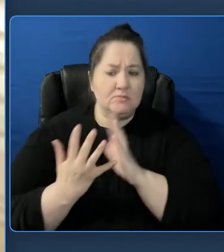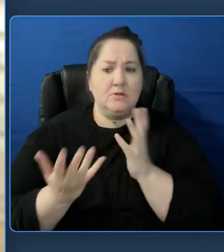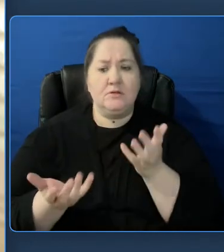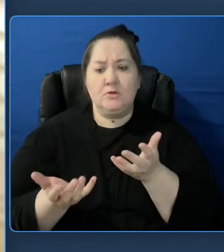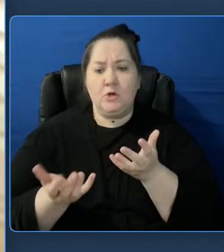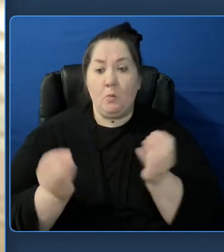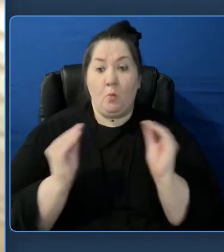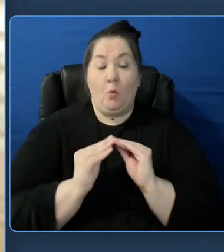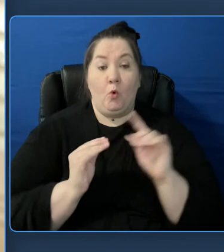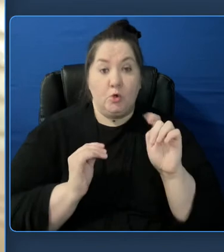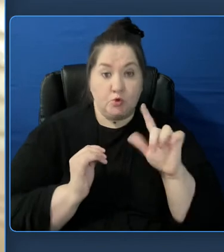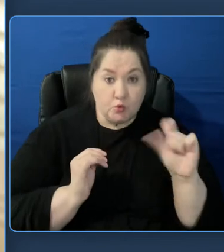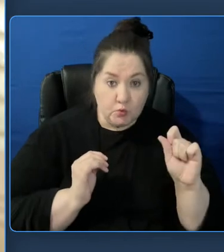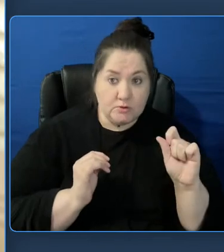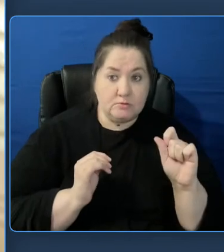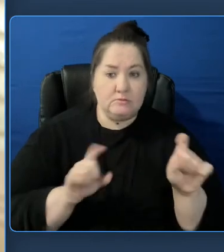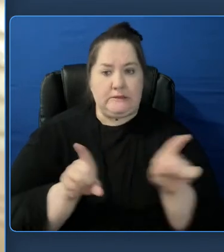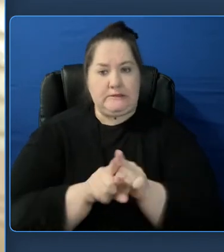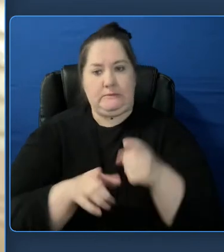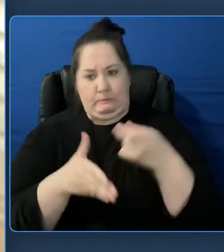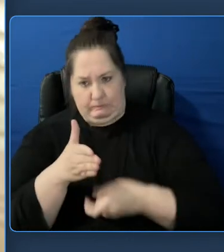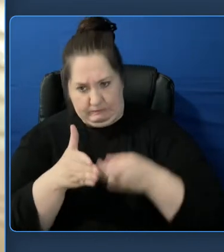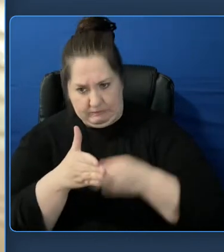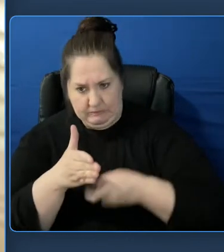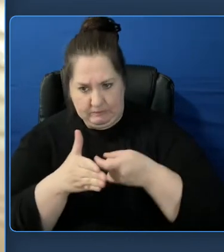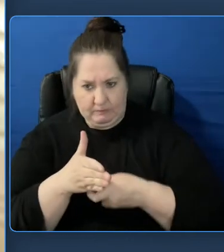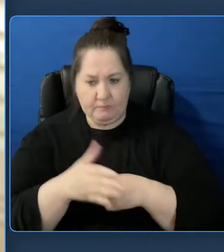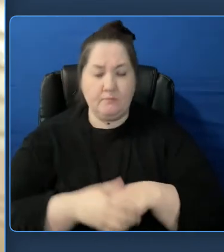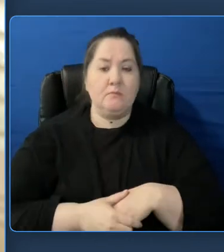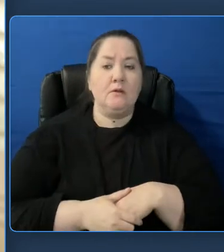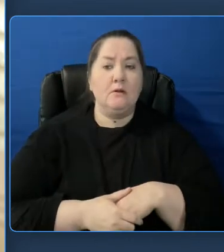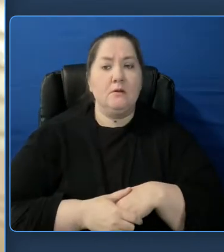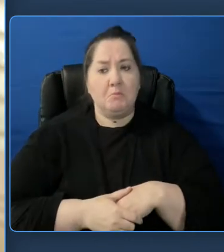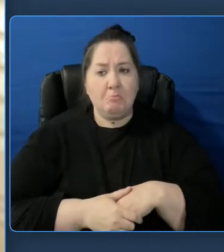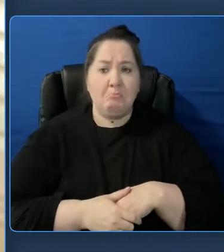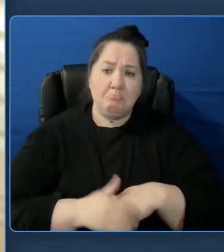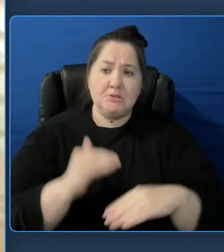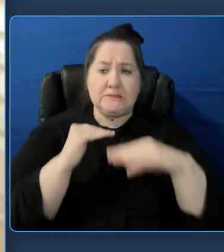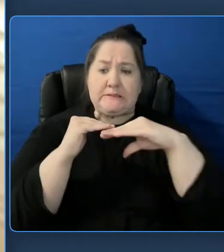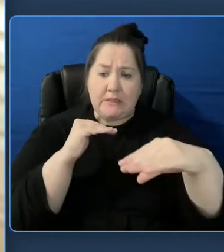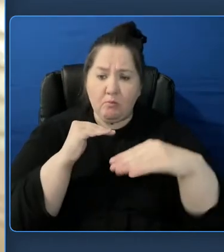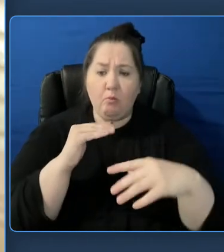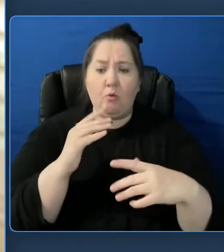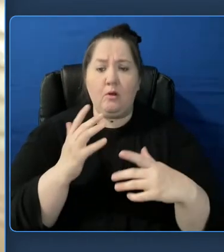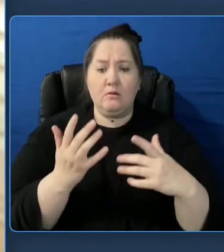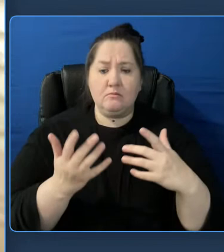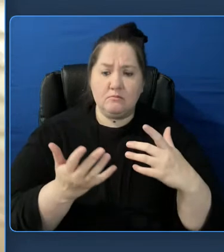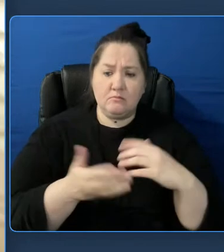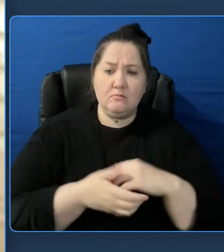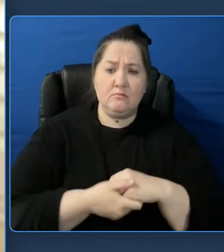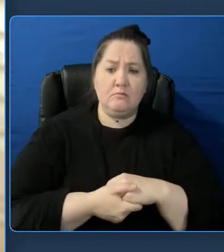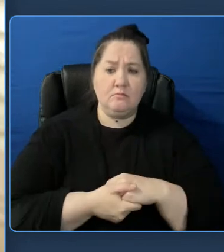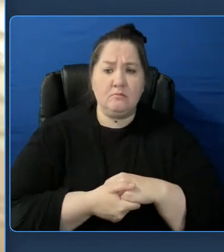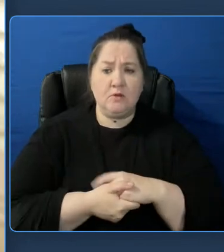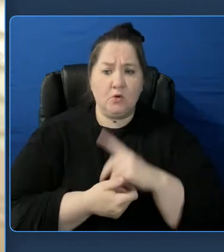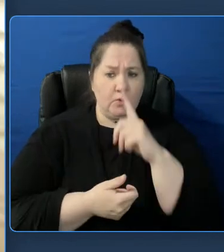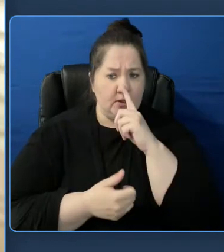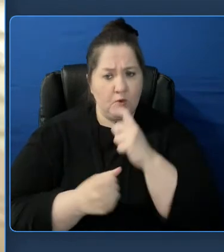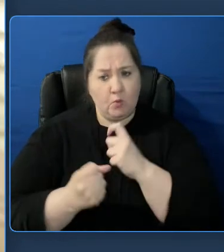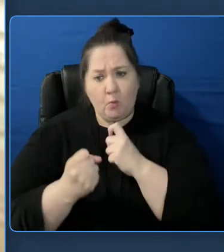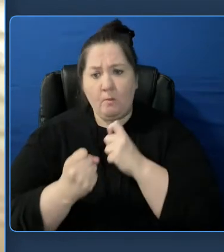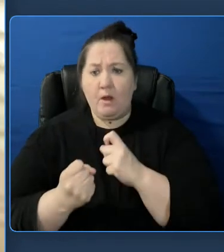tools, but with at the same price. They are relatively stable, and also they have a fairly